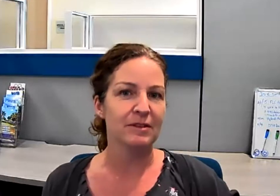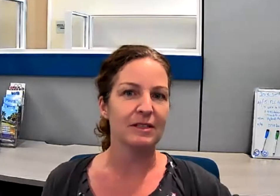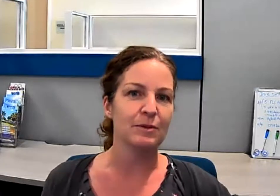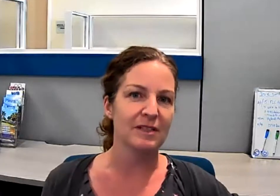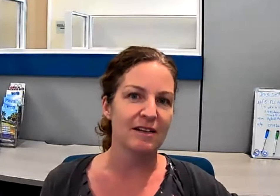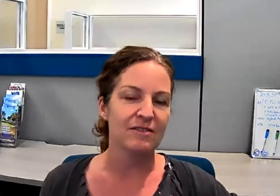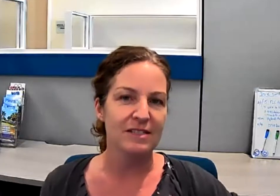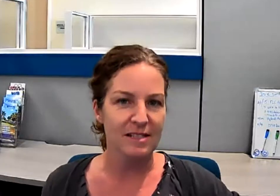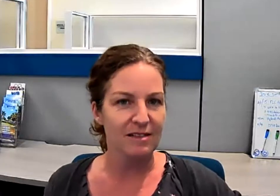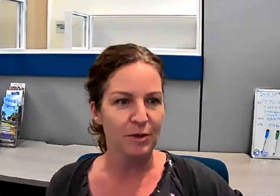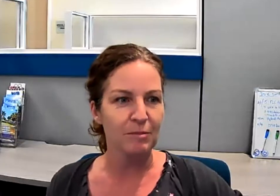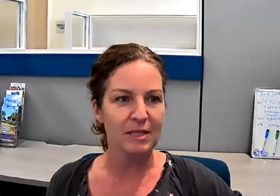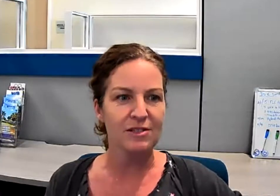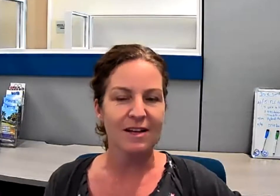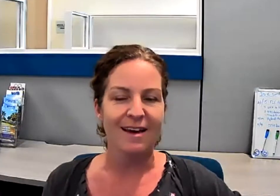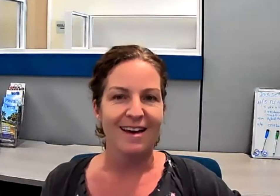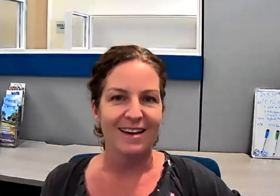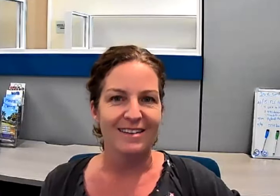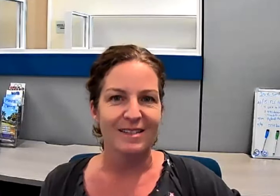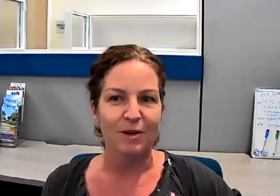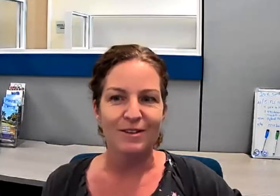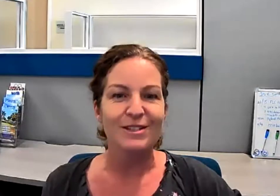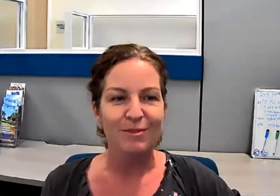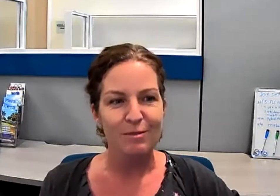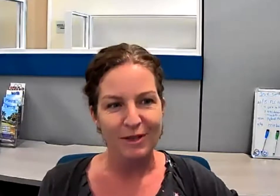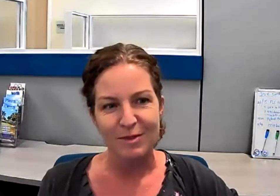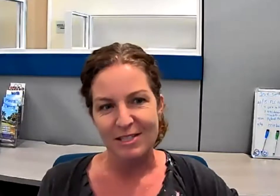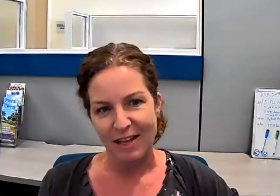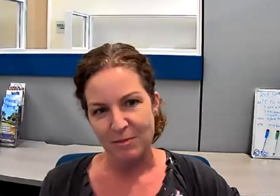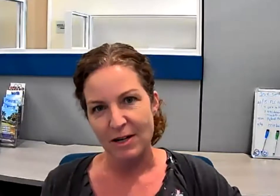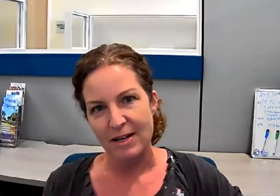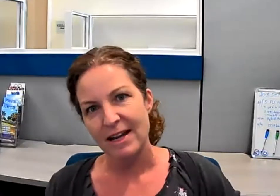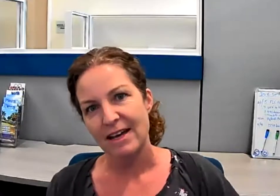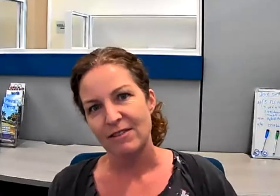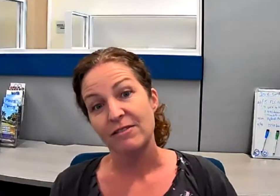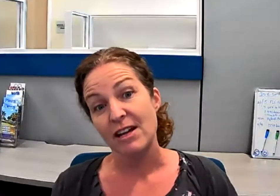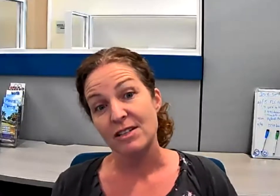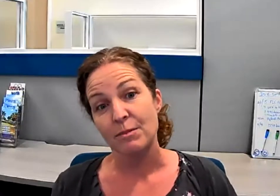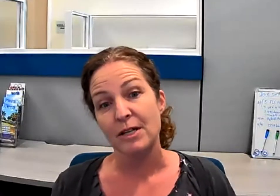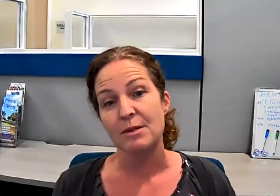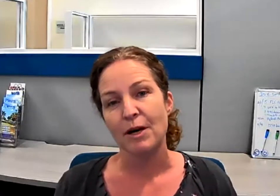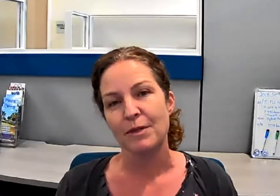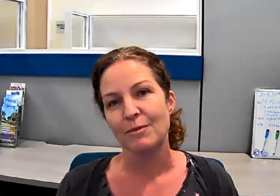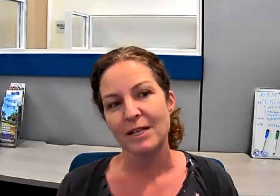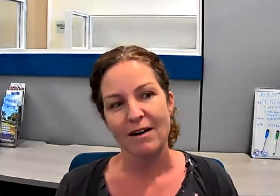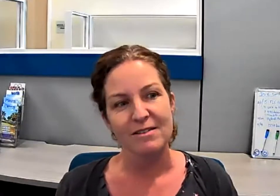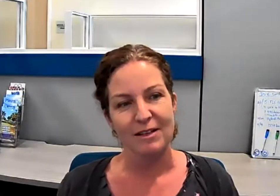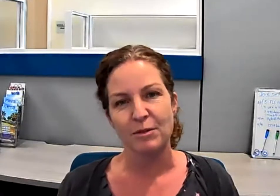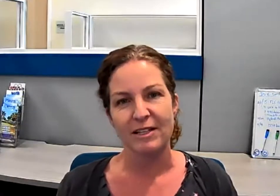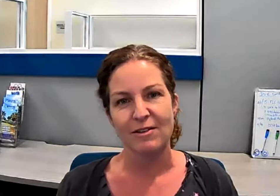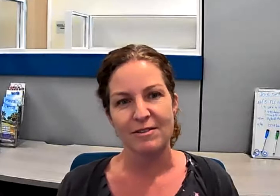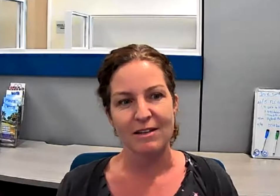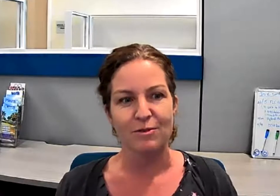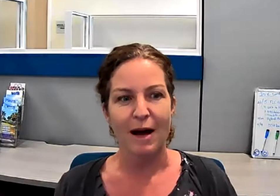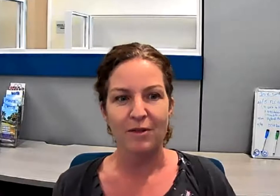Sustainability Coordinator for the City of Boynton Beach and in partnership with the Boynton Beach Library and Recreation and Parks Department, we are